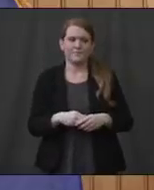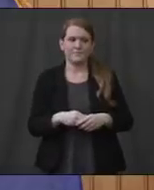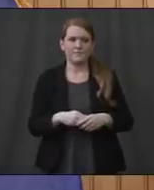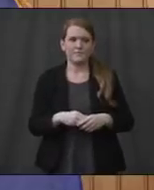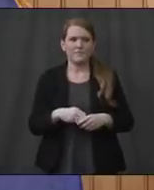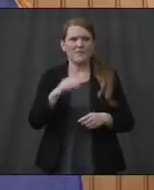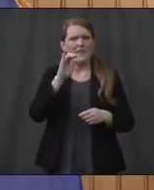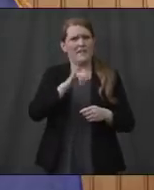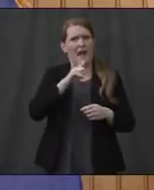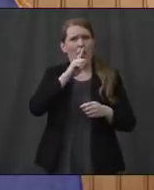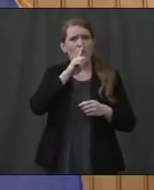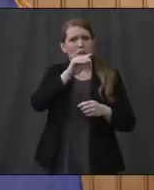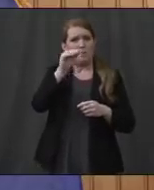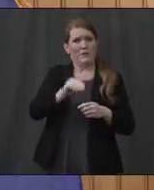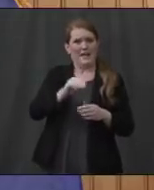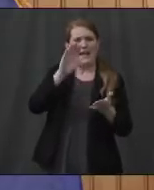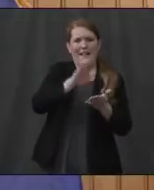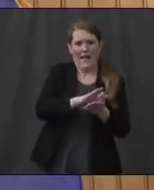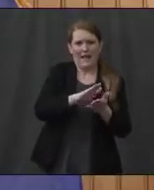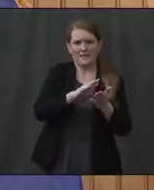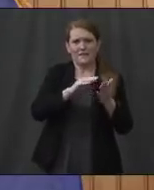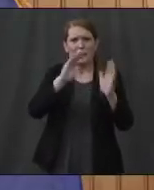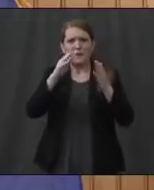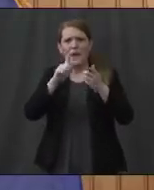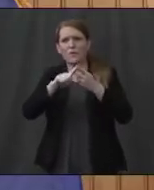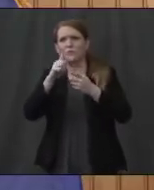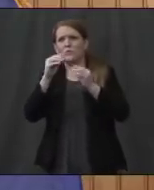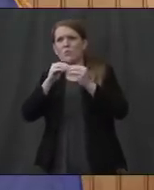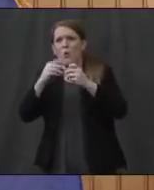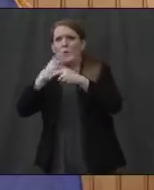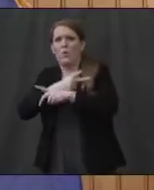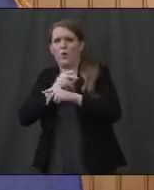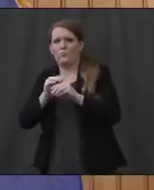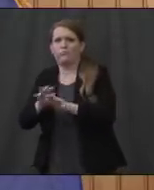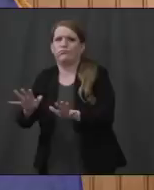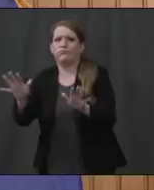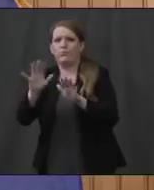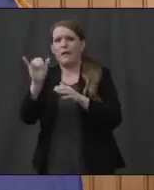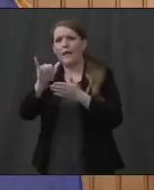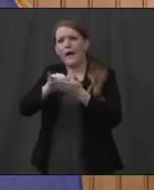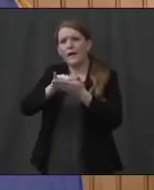tougher sections in New York City and Queens and the such. And